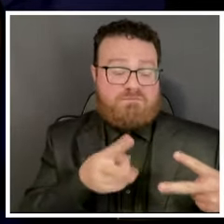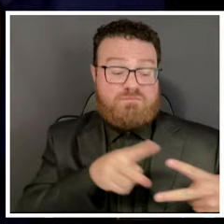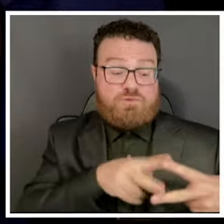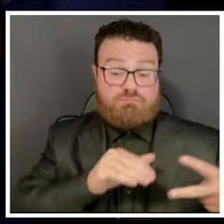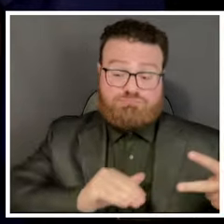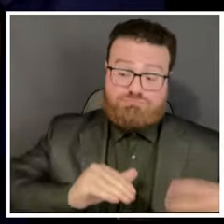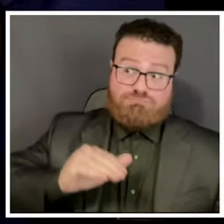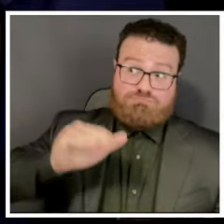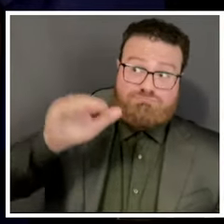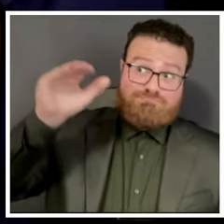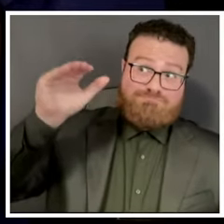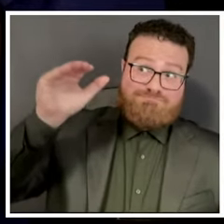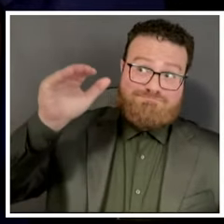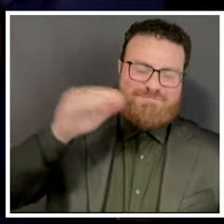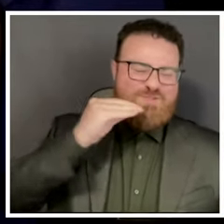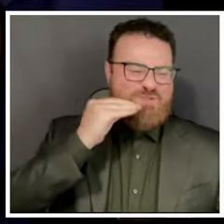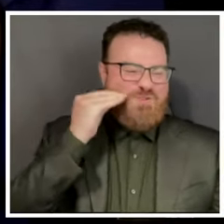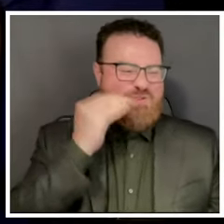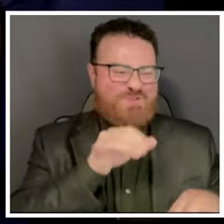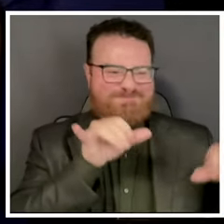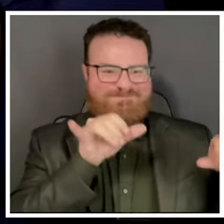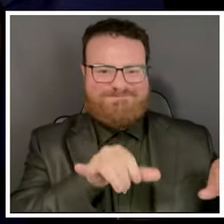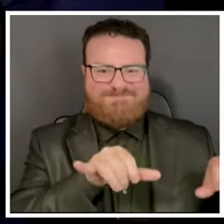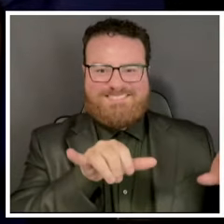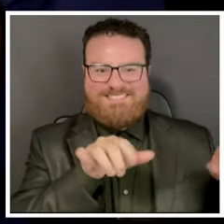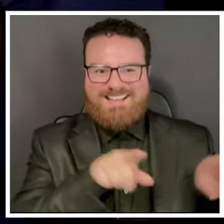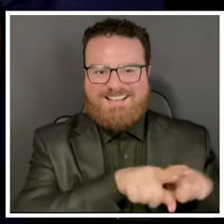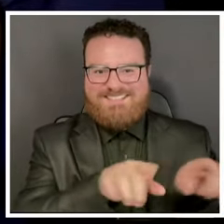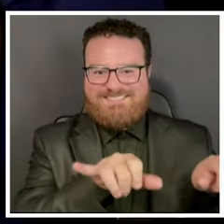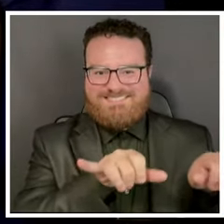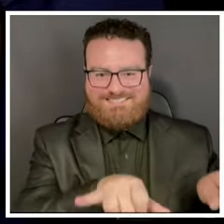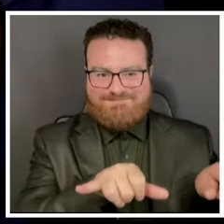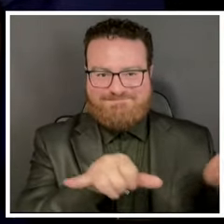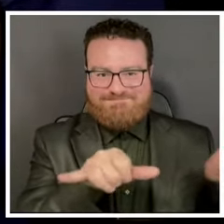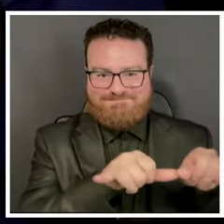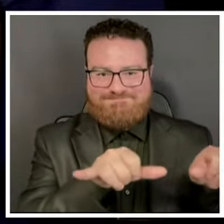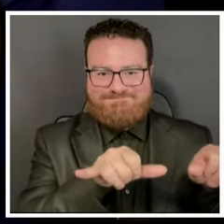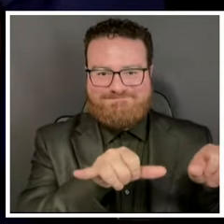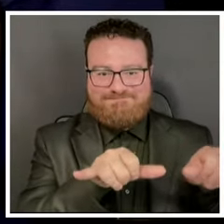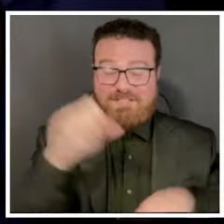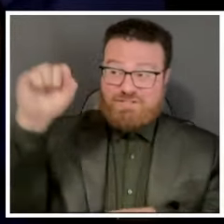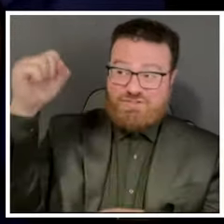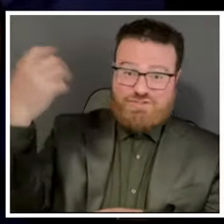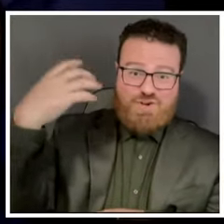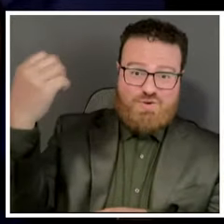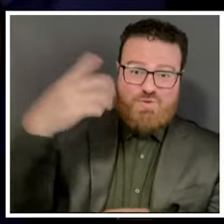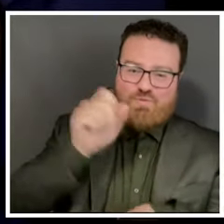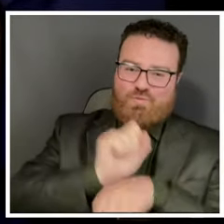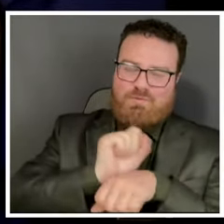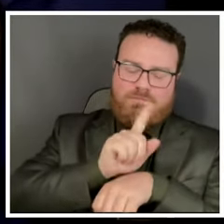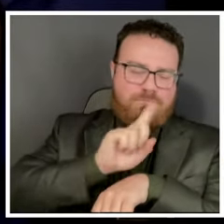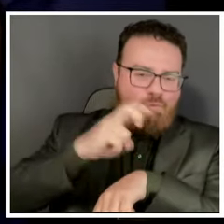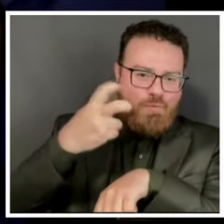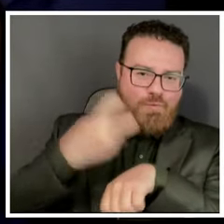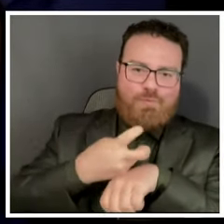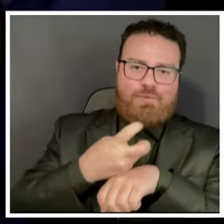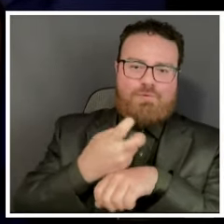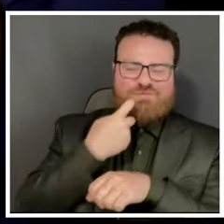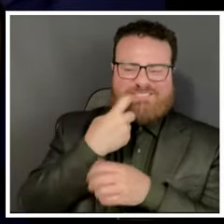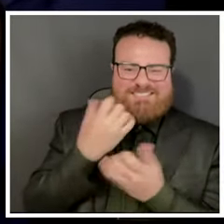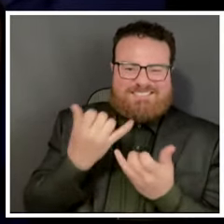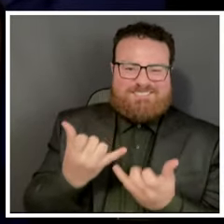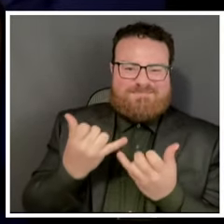Our one shower works extra hard these days, and there's a daily battle for time in there, the